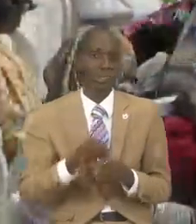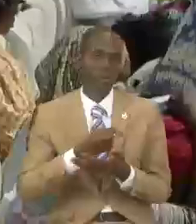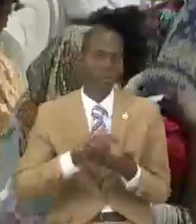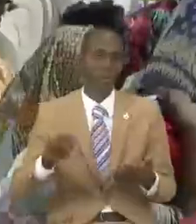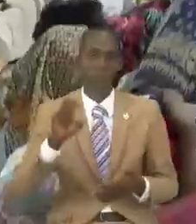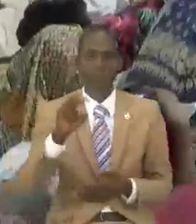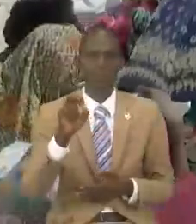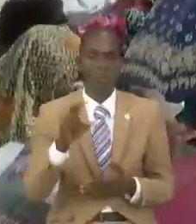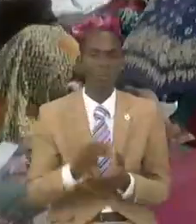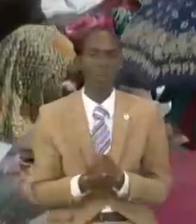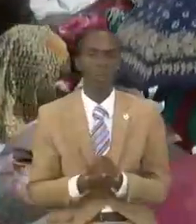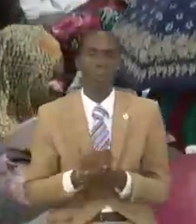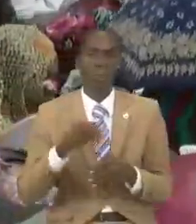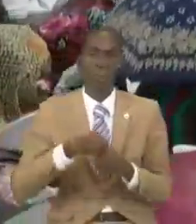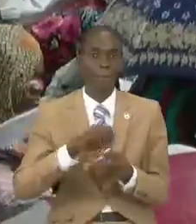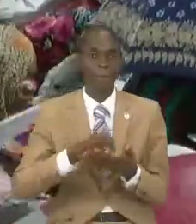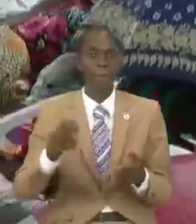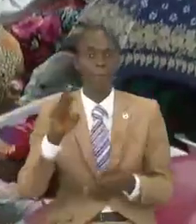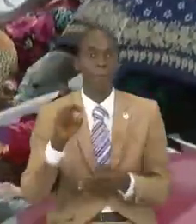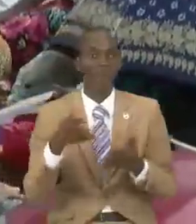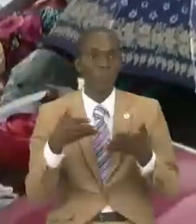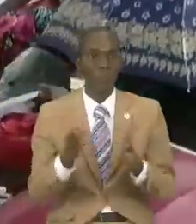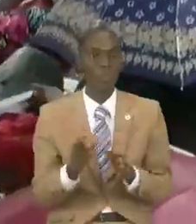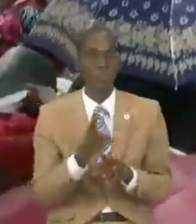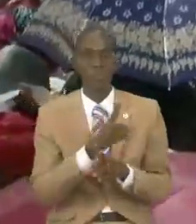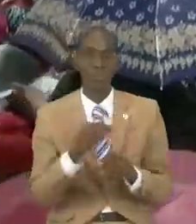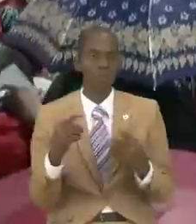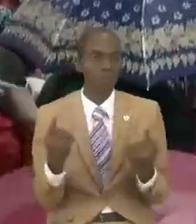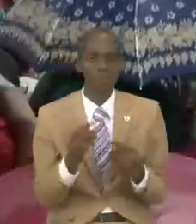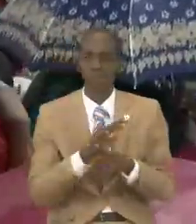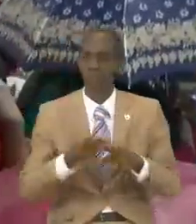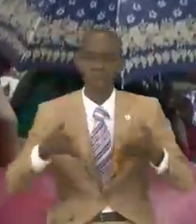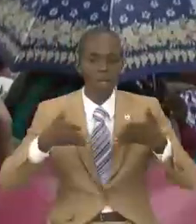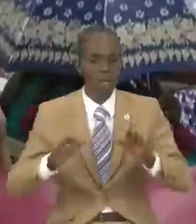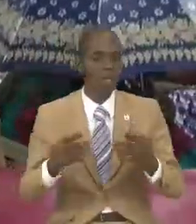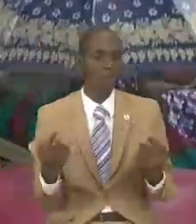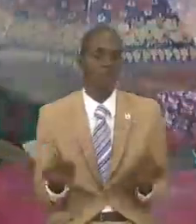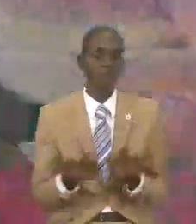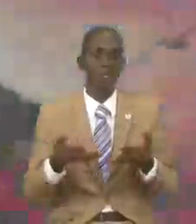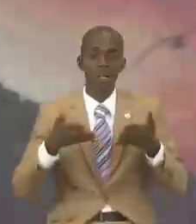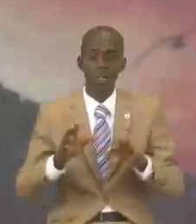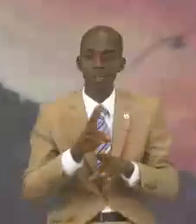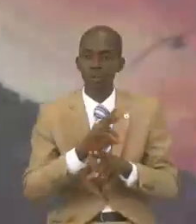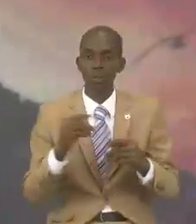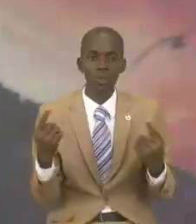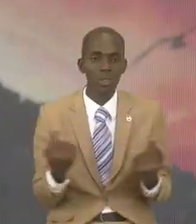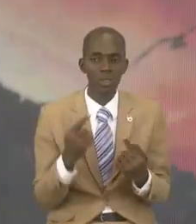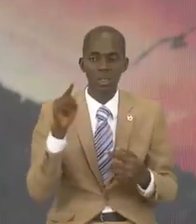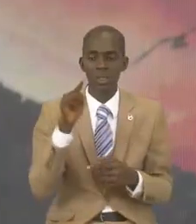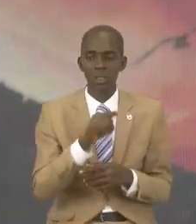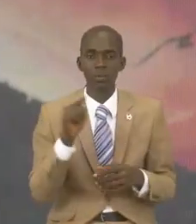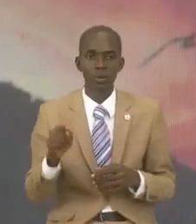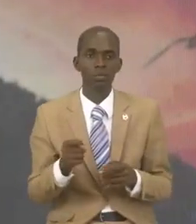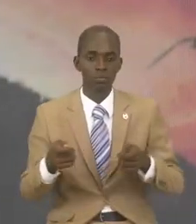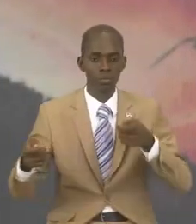12, let not sin, don't allow it. Let not sin therefore